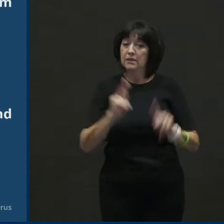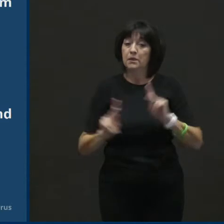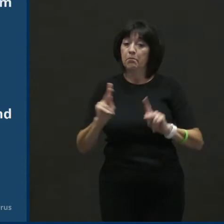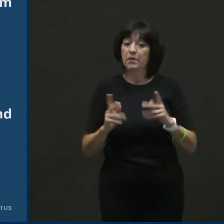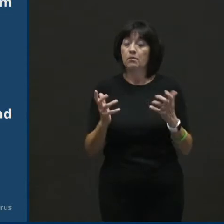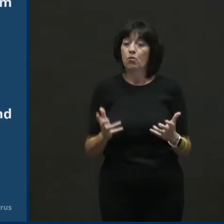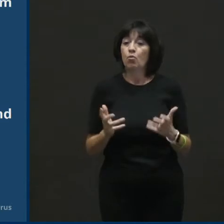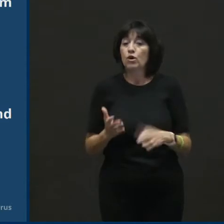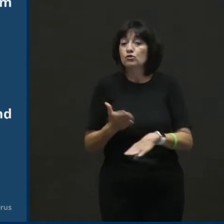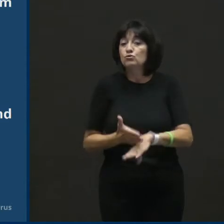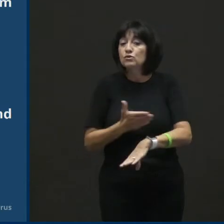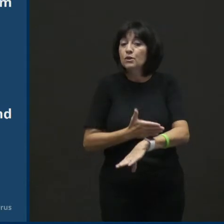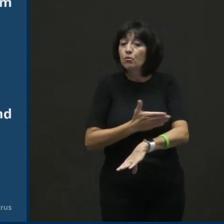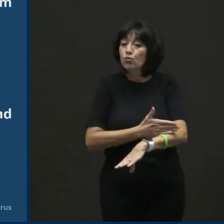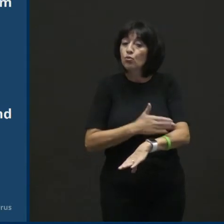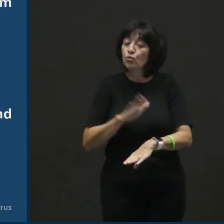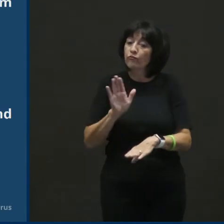their